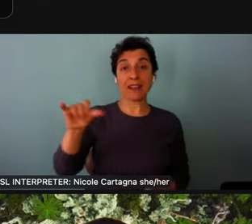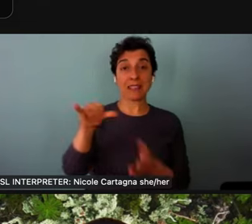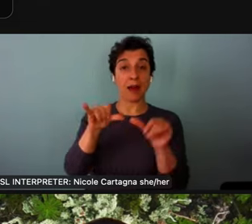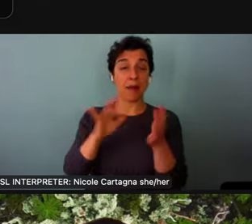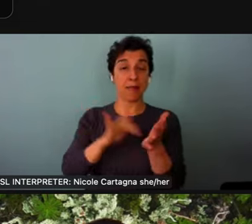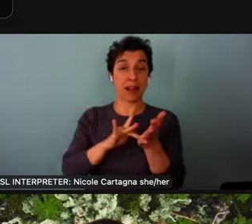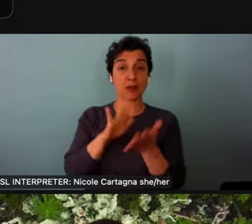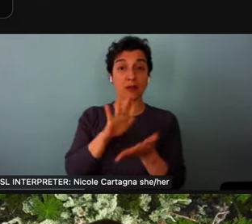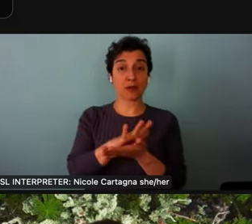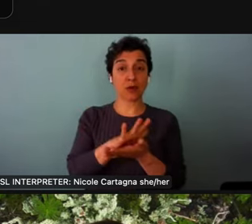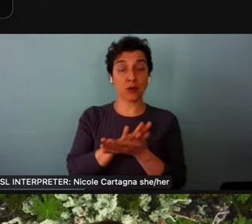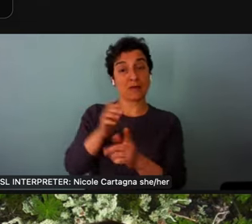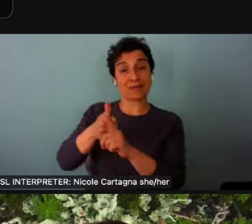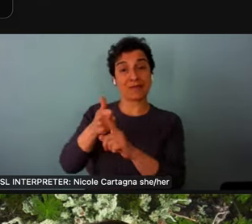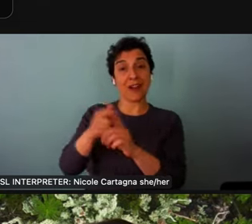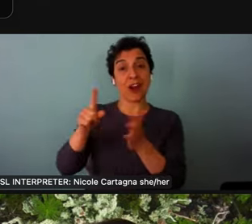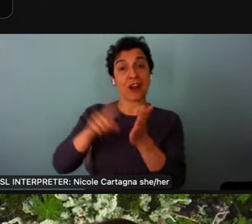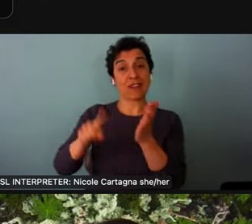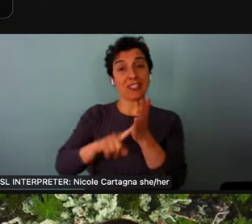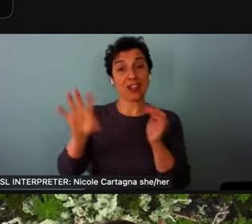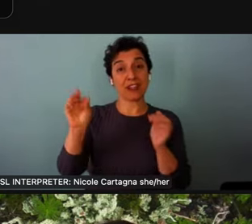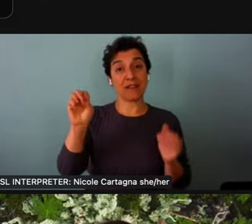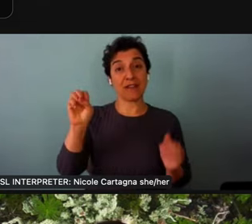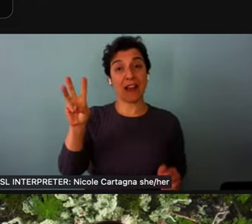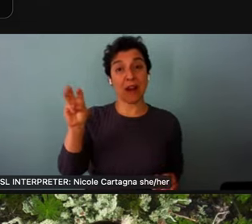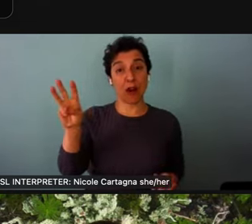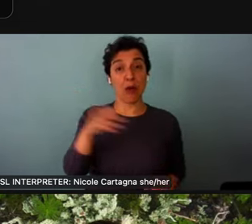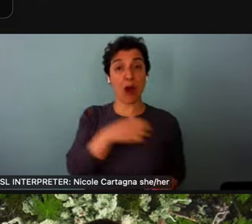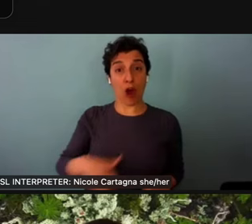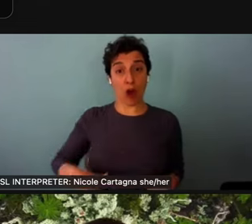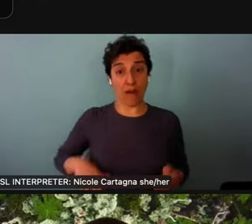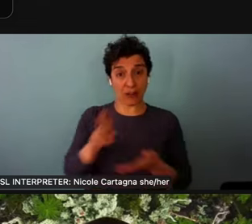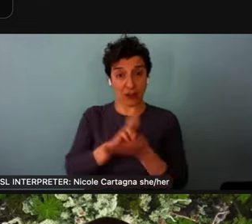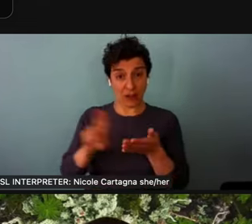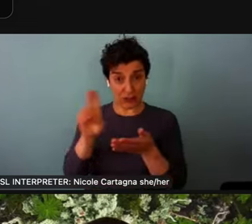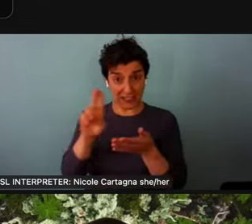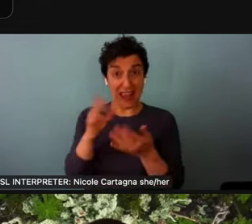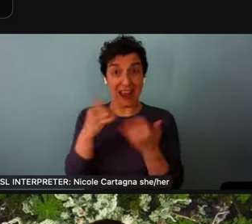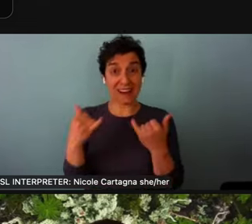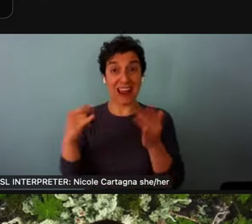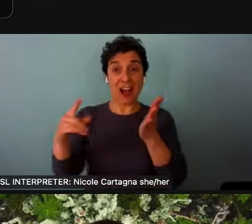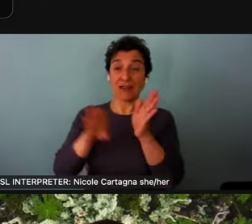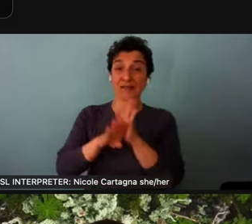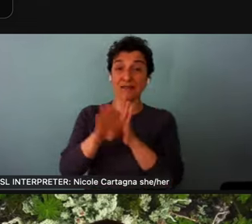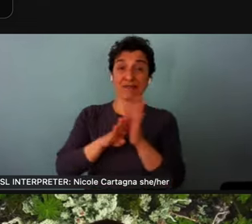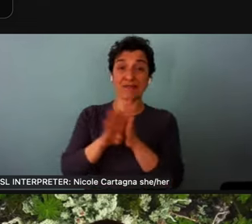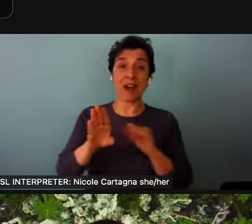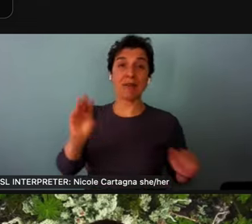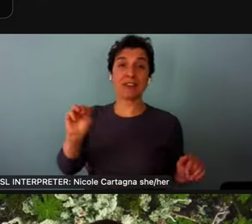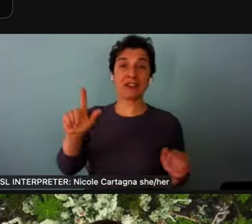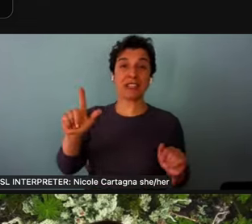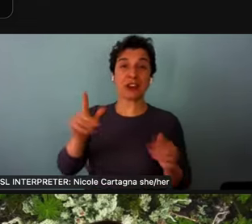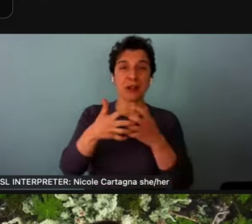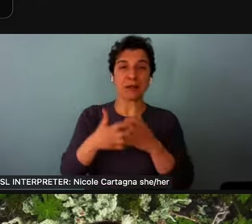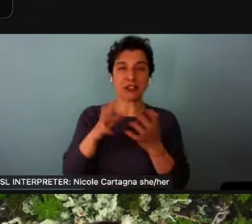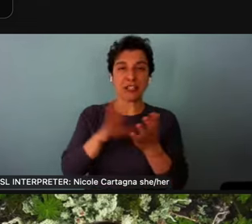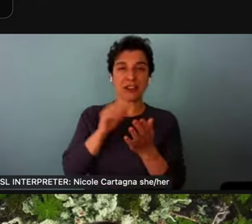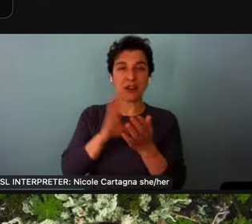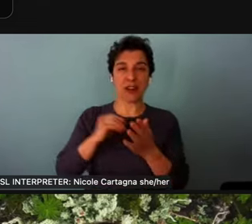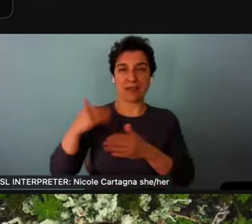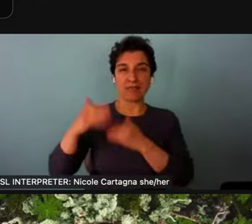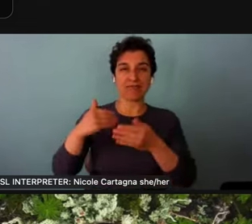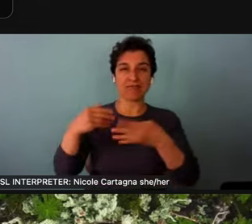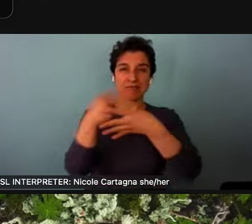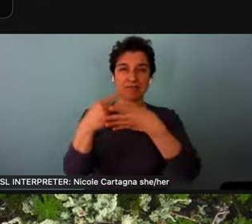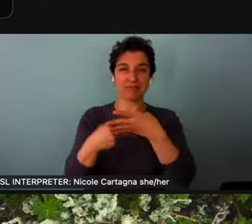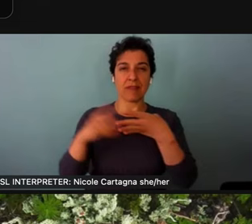was a research fellow at Harvard University, and he now develops machine learning algorithms to generate scientific